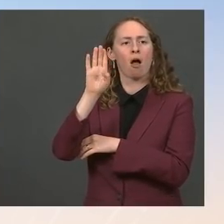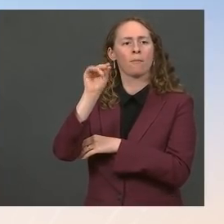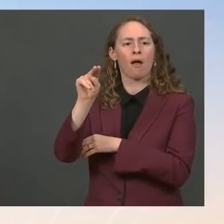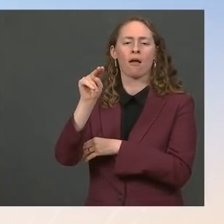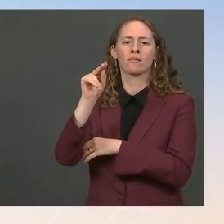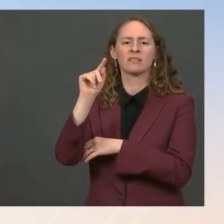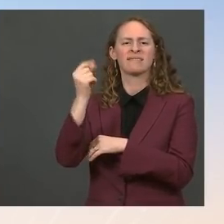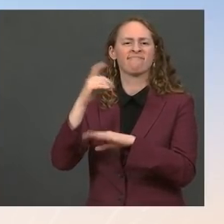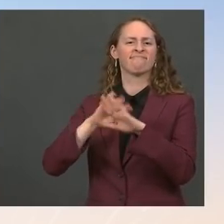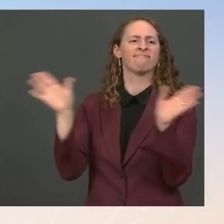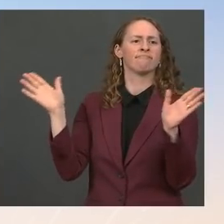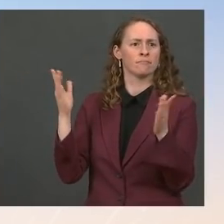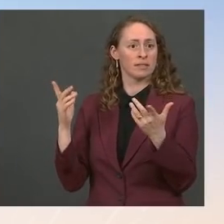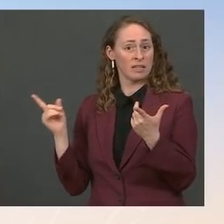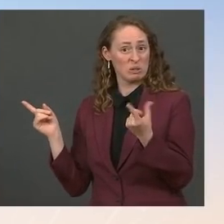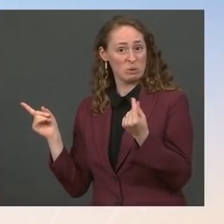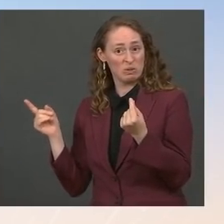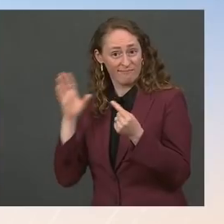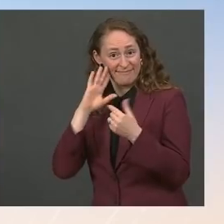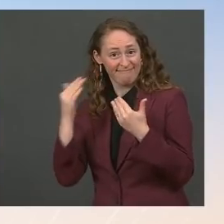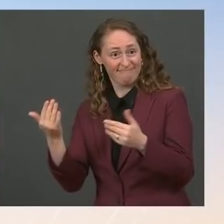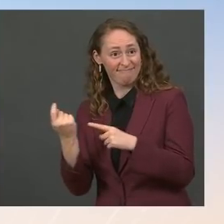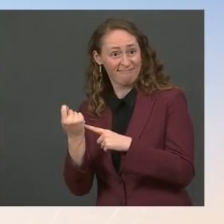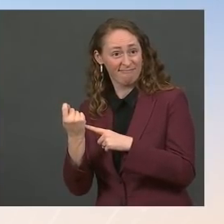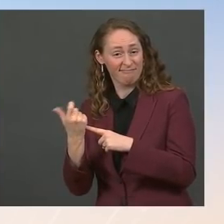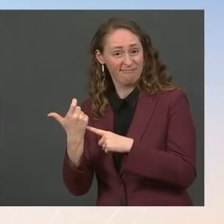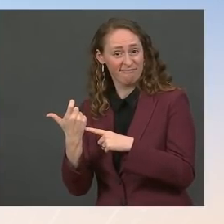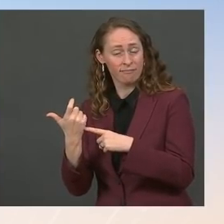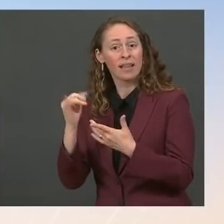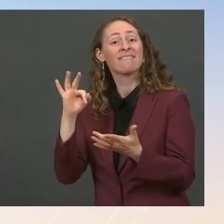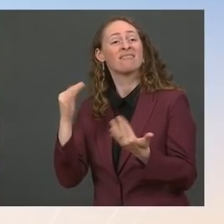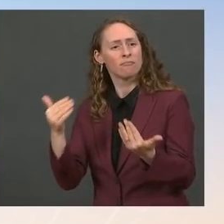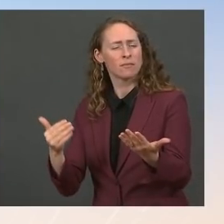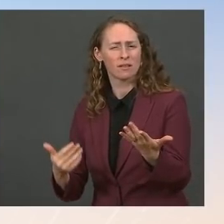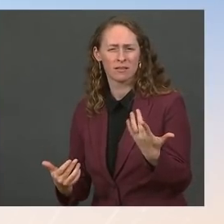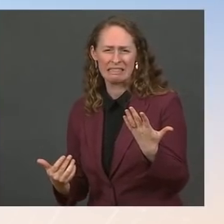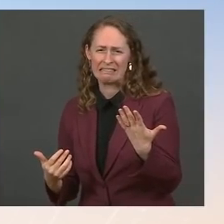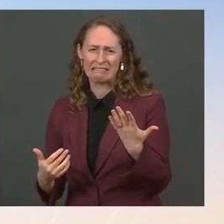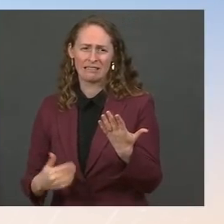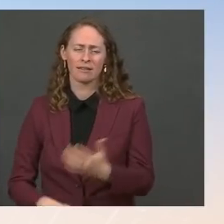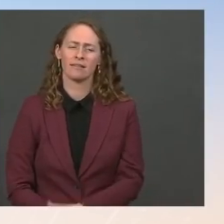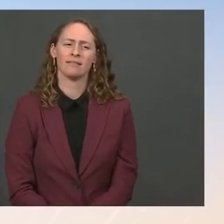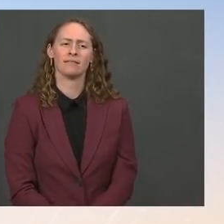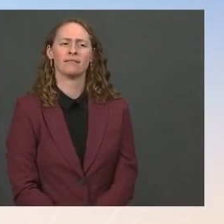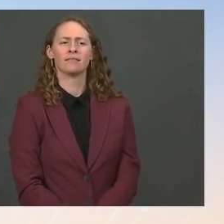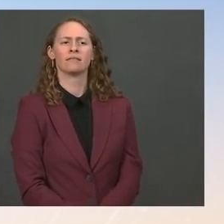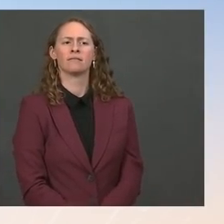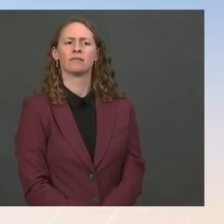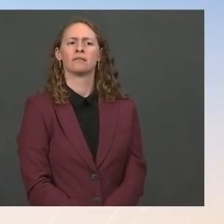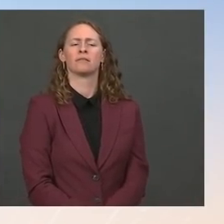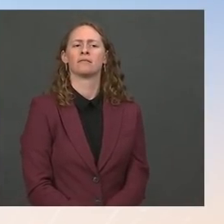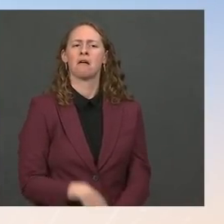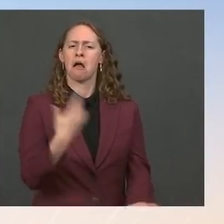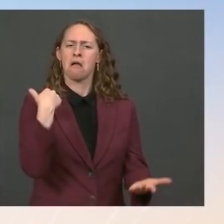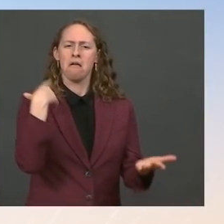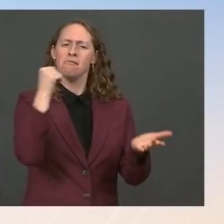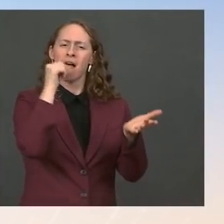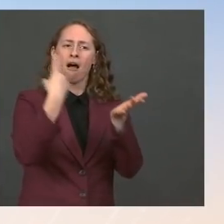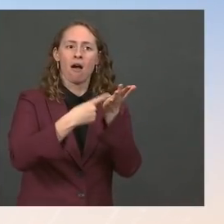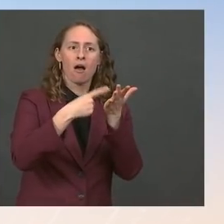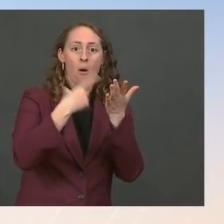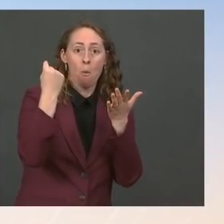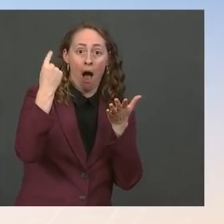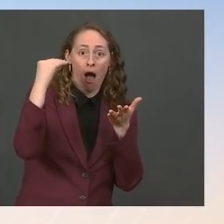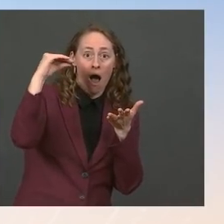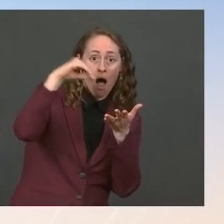taken off the table, and if so, why? I'm not taking any options on or off the table. This is an ongoing negotiation, and obviously